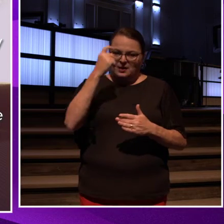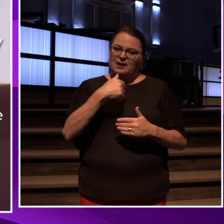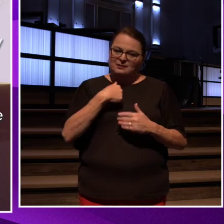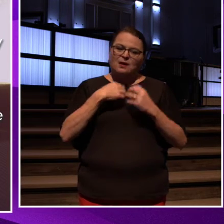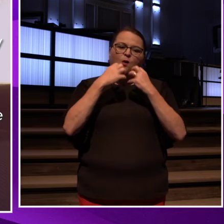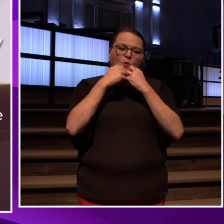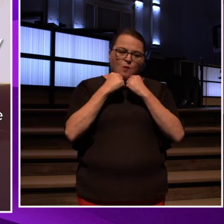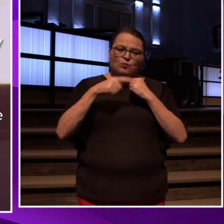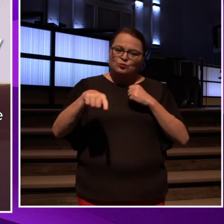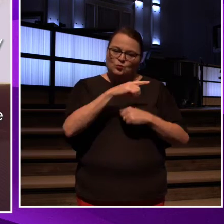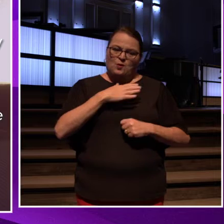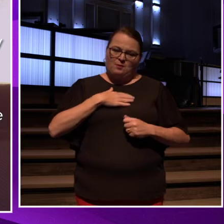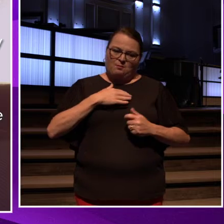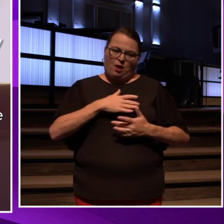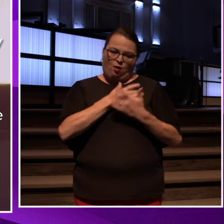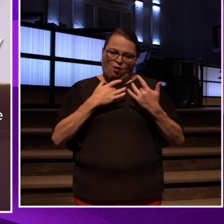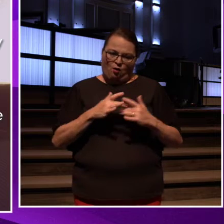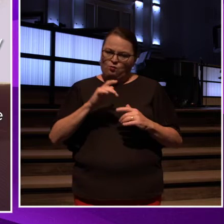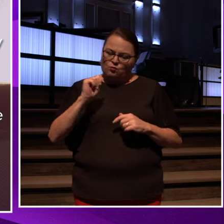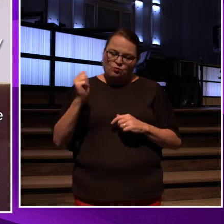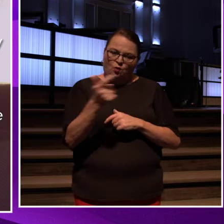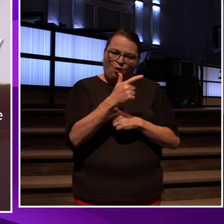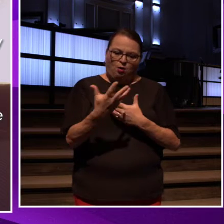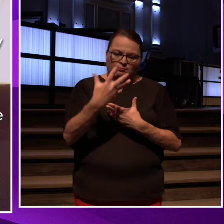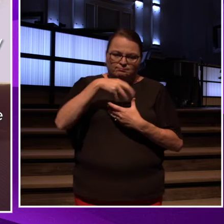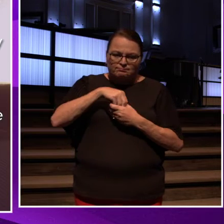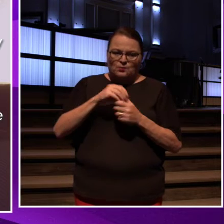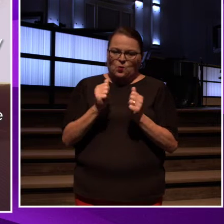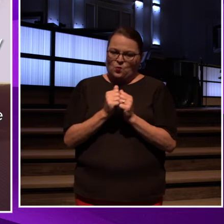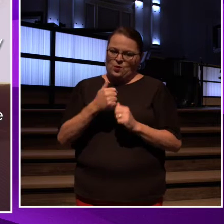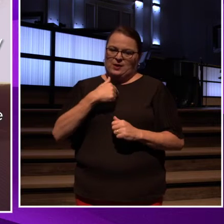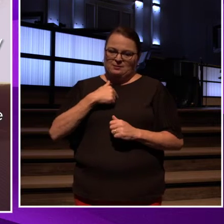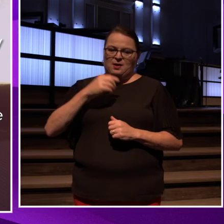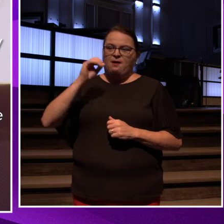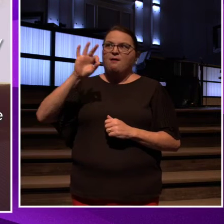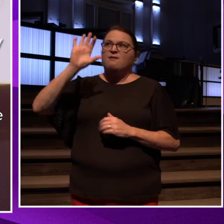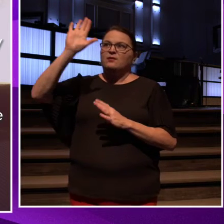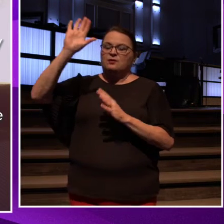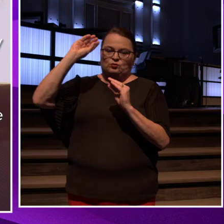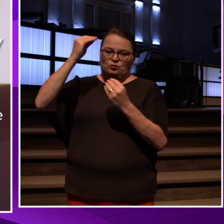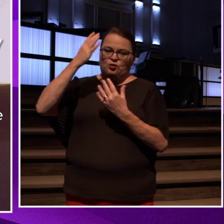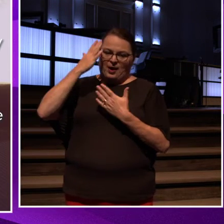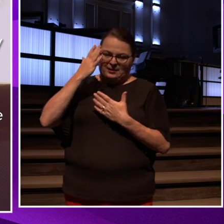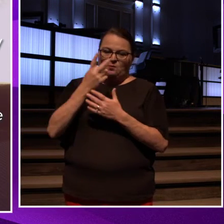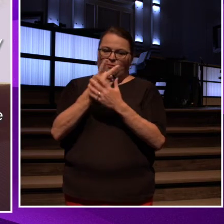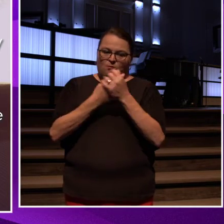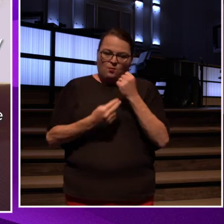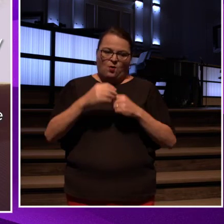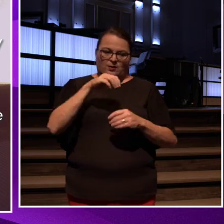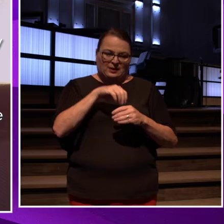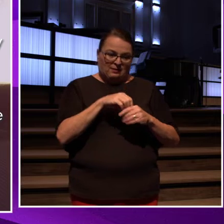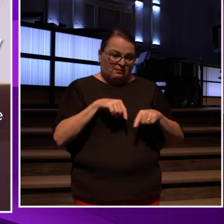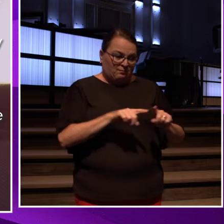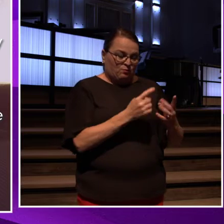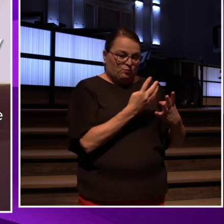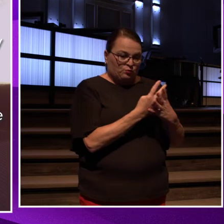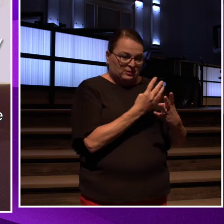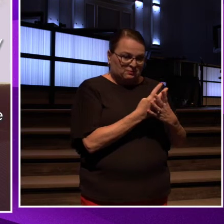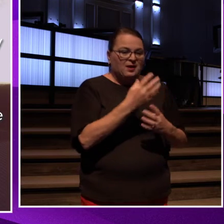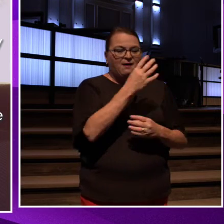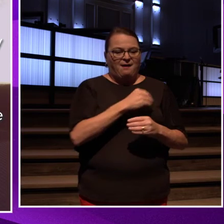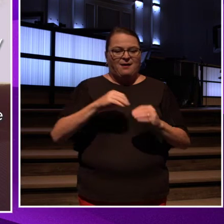in my heart. For you are all partakers with me of the grace, both in the imprisonment and